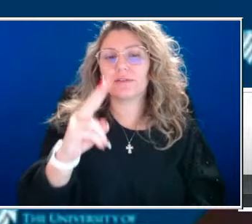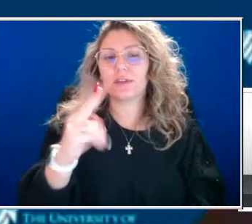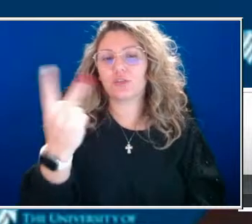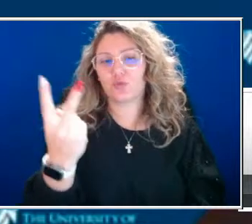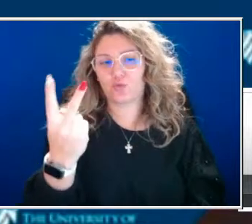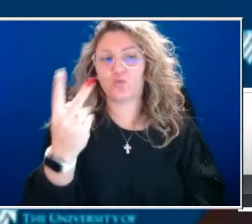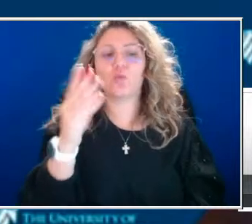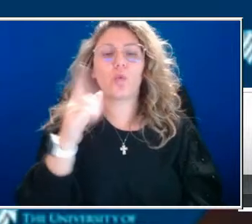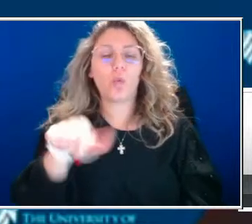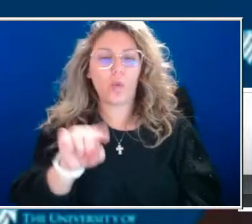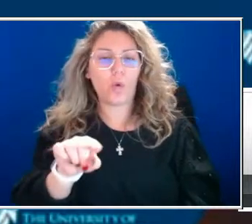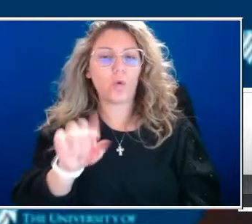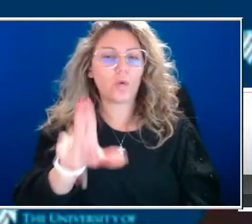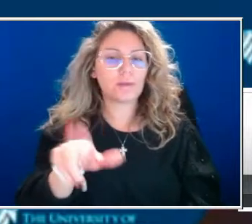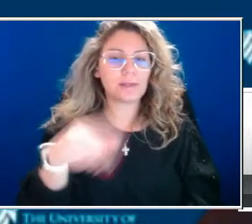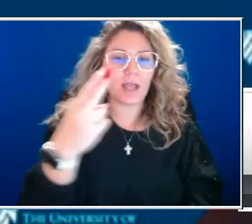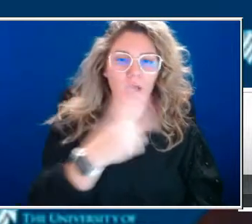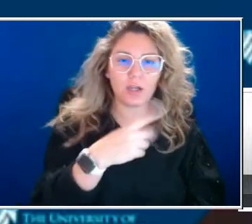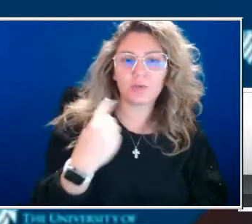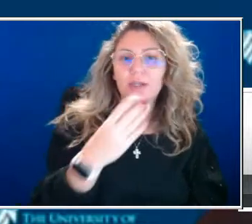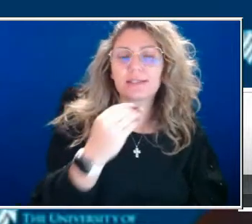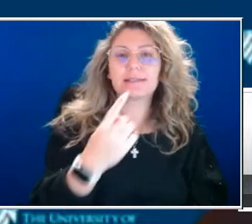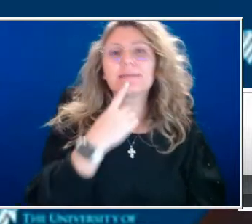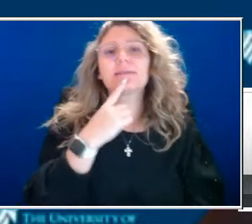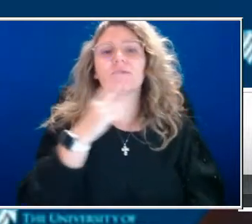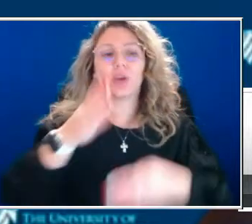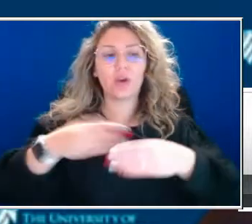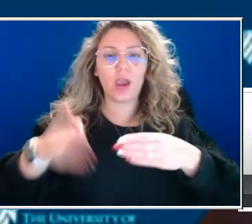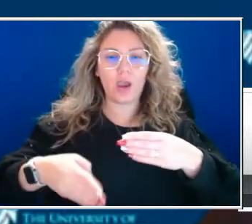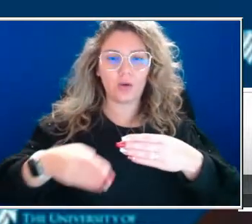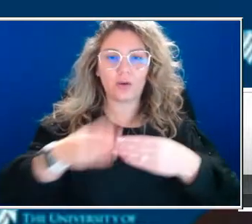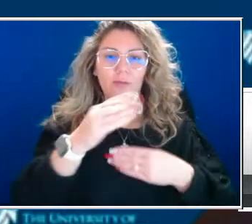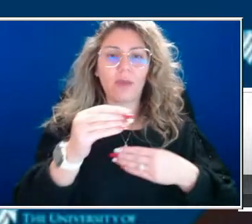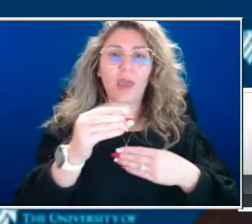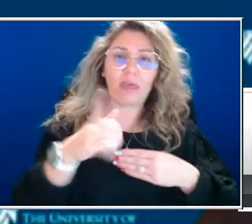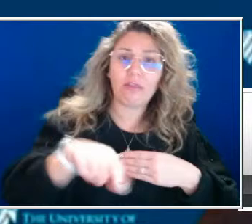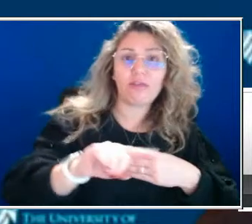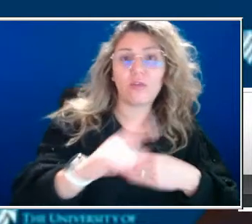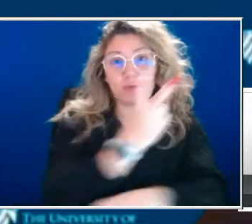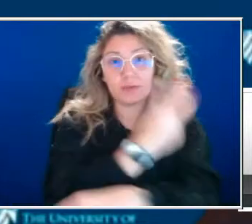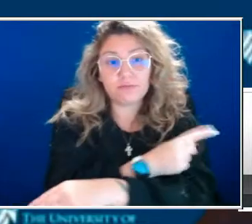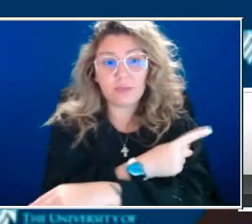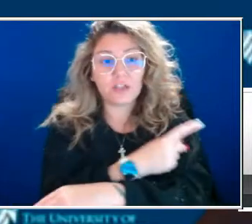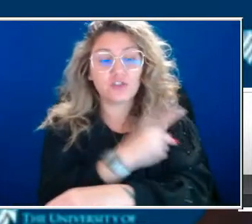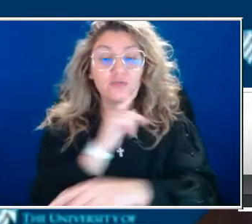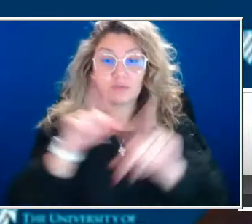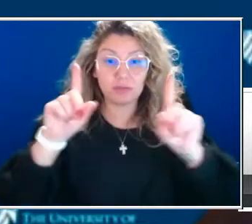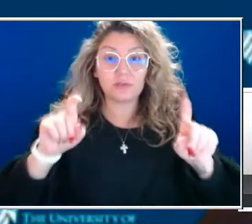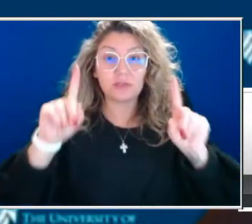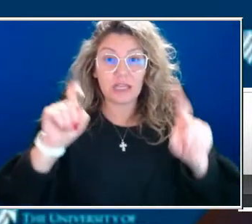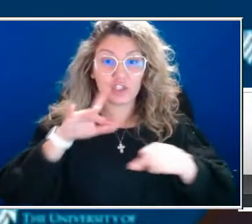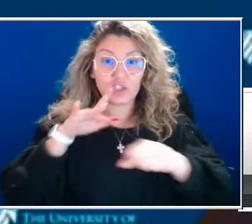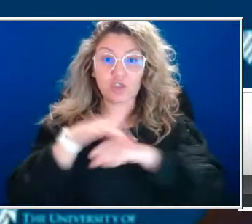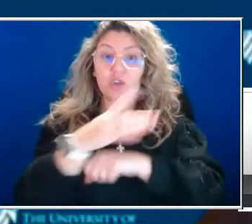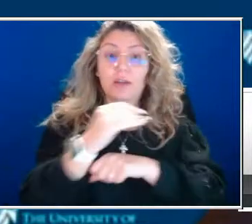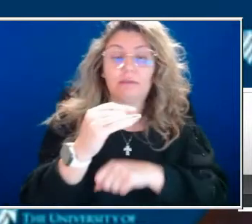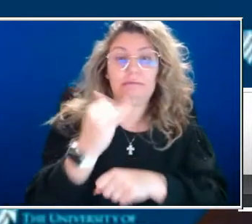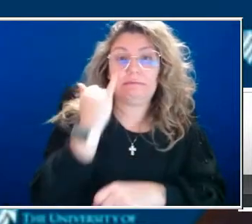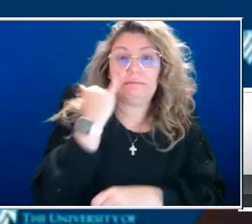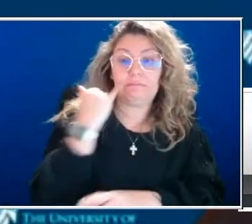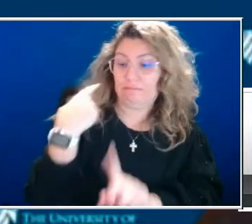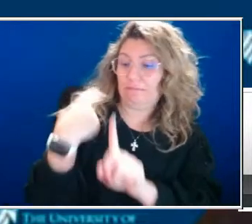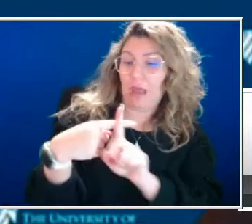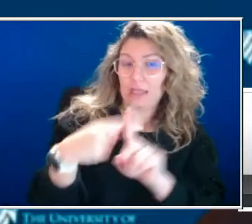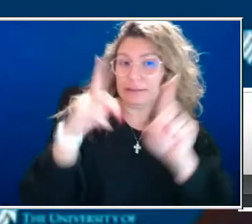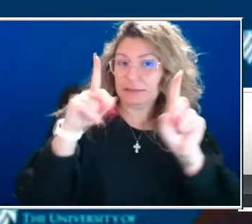of hospitalization and severe outcomes, and really get those patients tested early and if positive for influenza, get them on